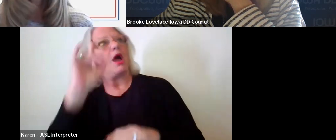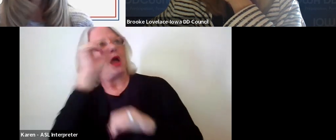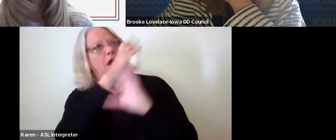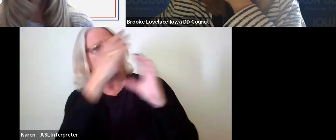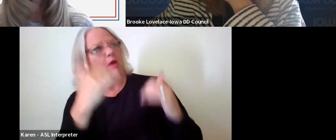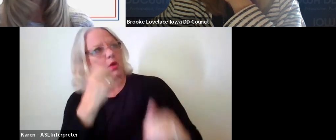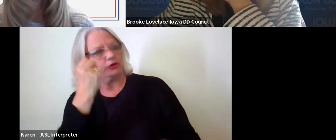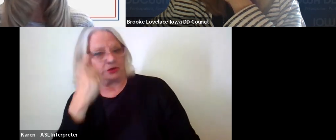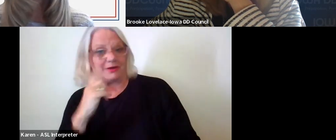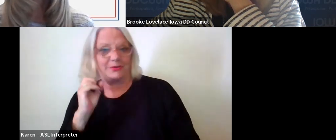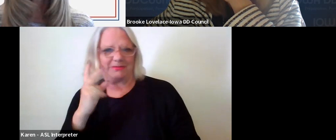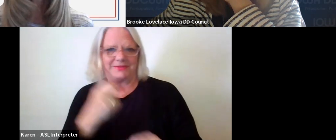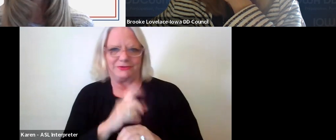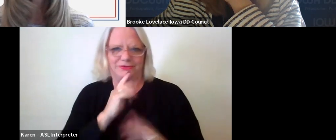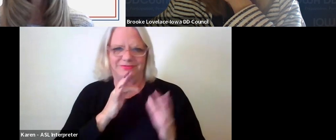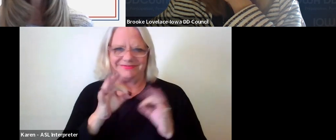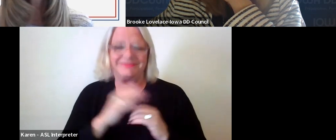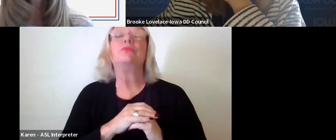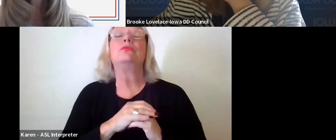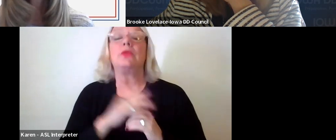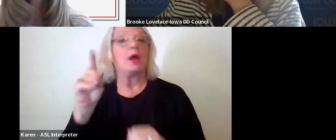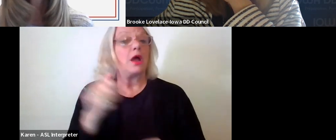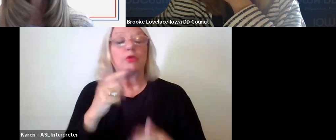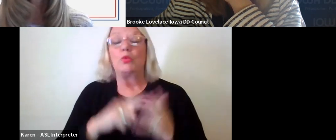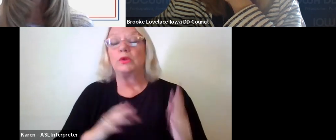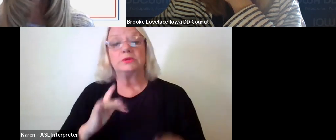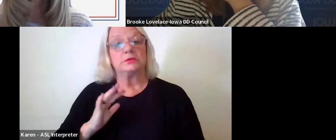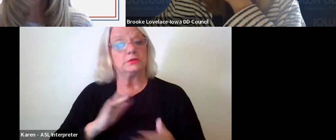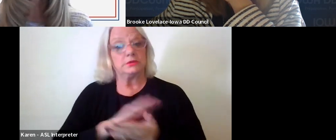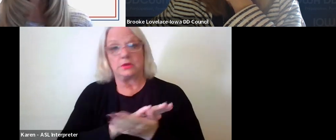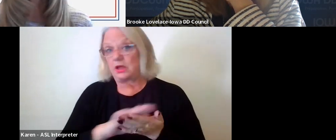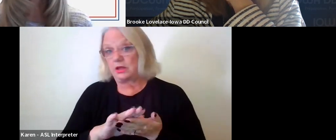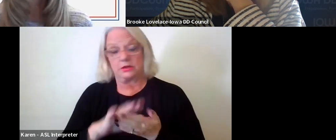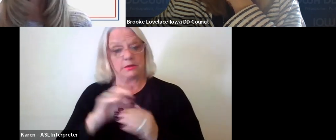page. Some of the other benefits that